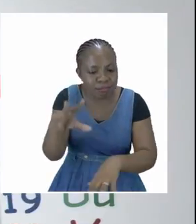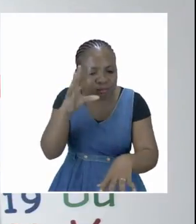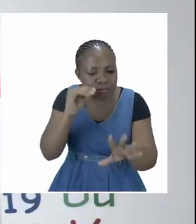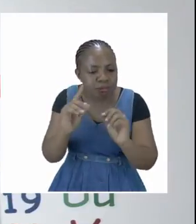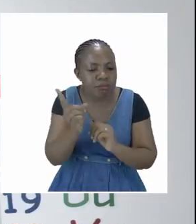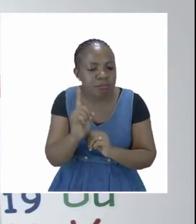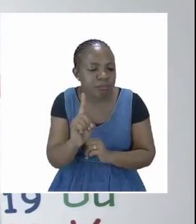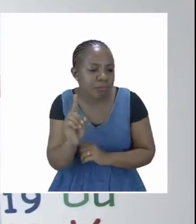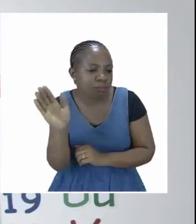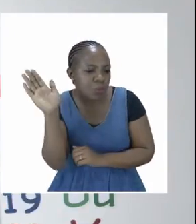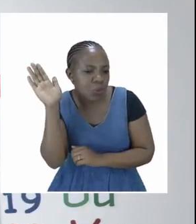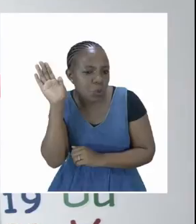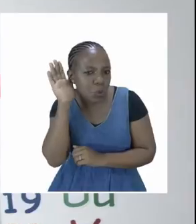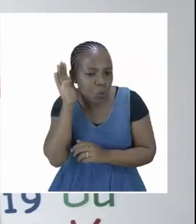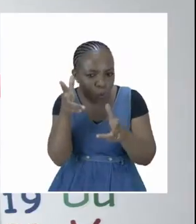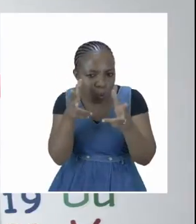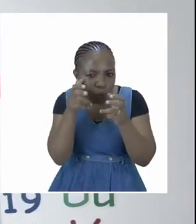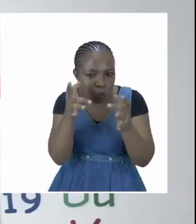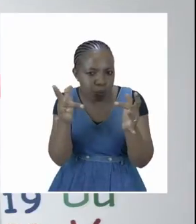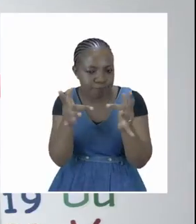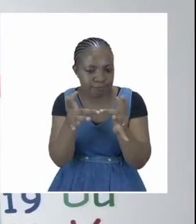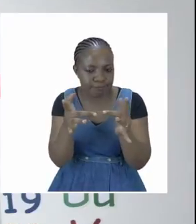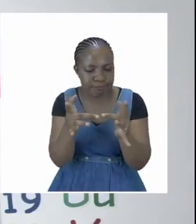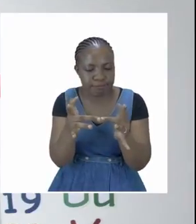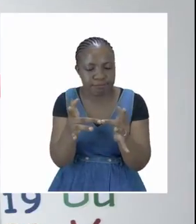or watching online. Inside the